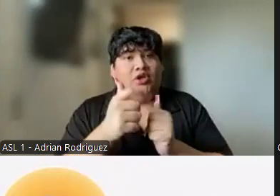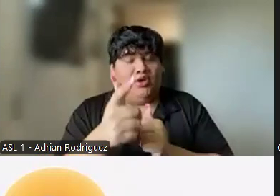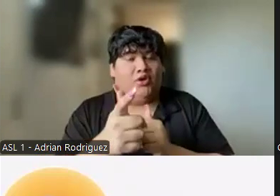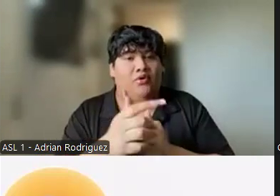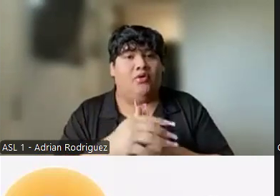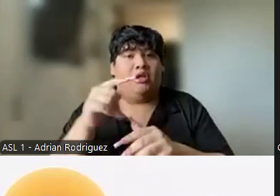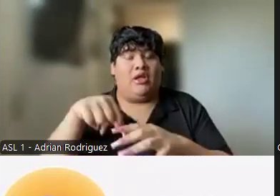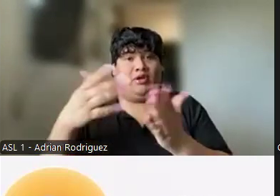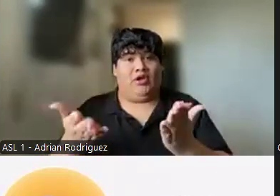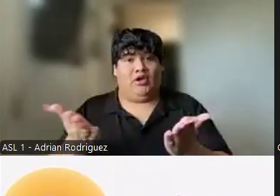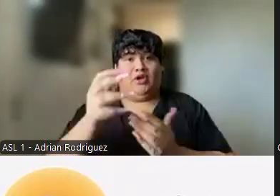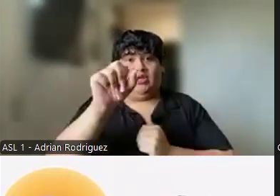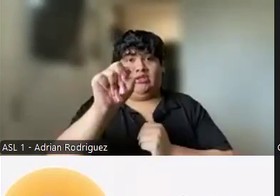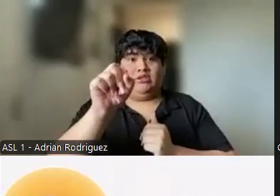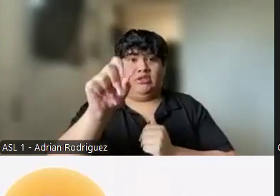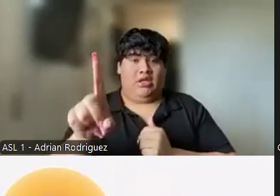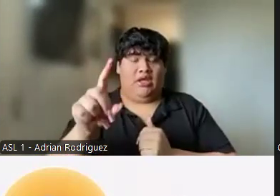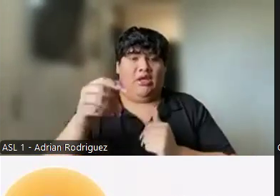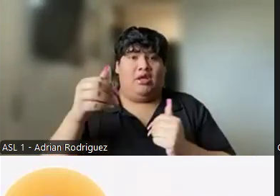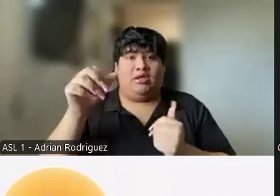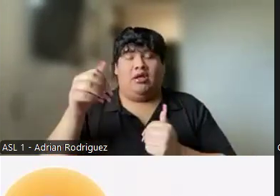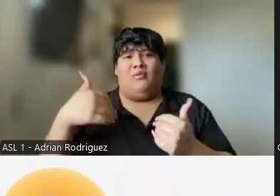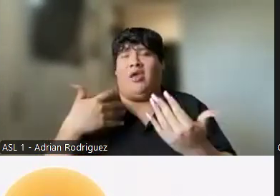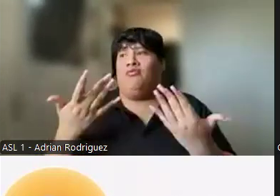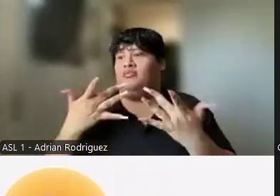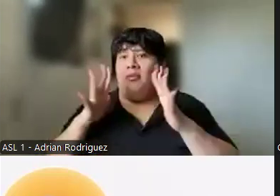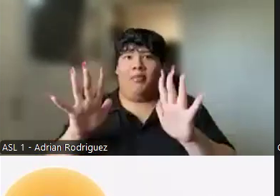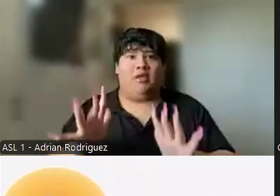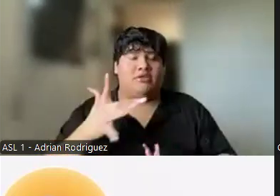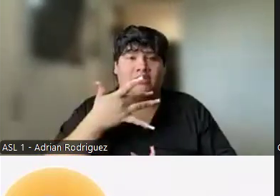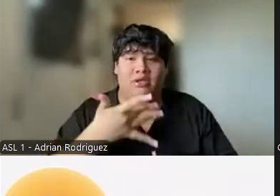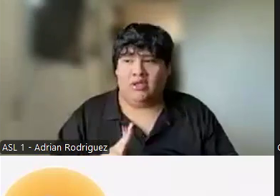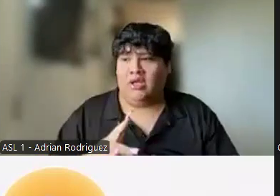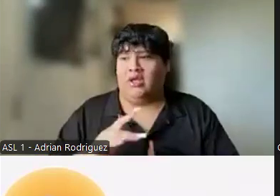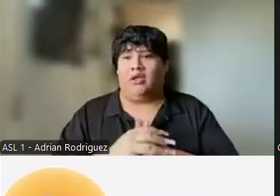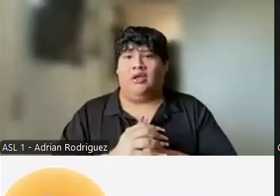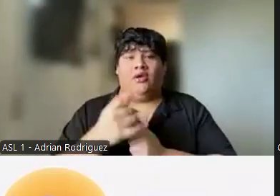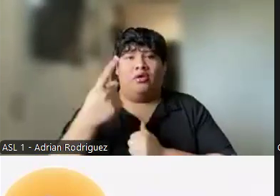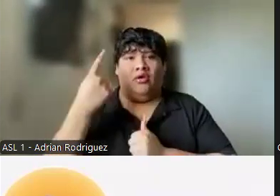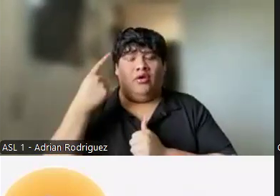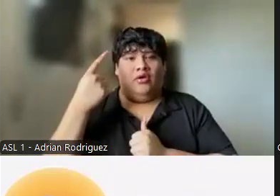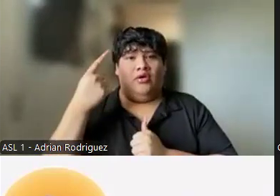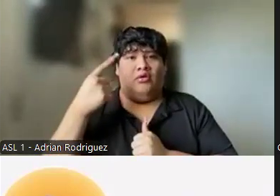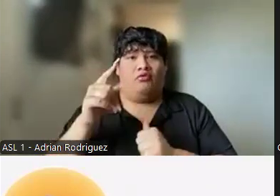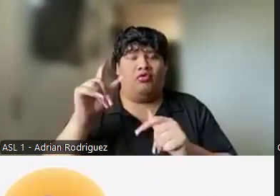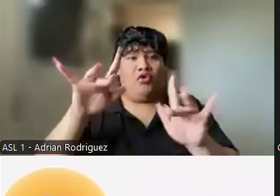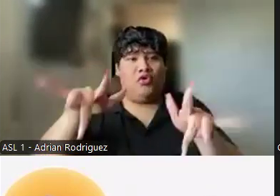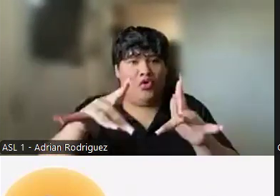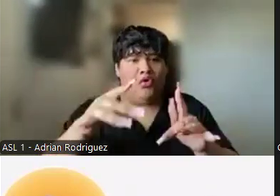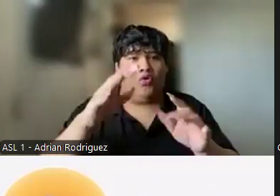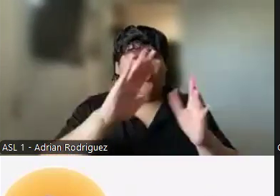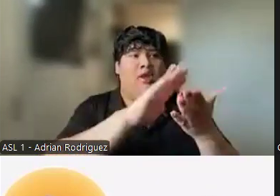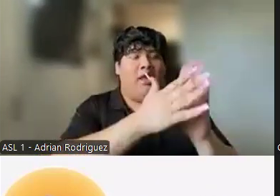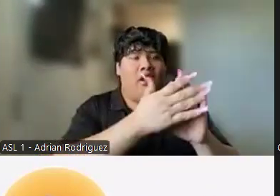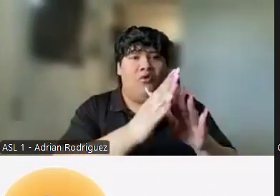down here in San Diego, we've had incredible luck with shallow rental subsidies. We've had our local county, city,